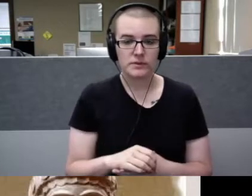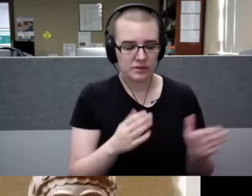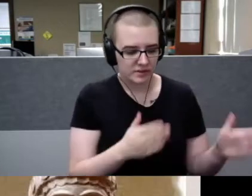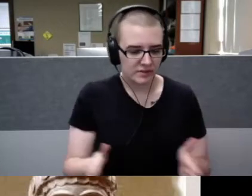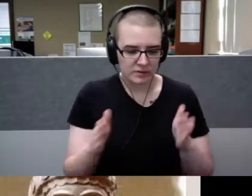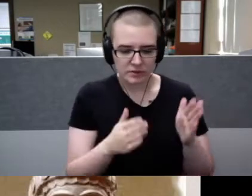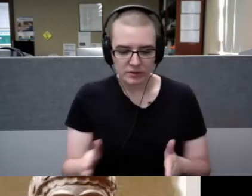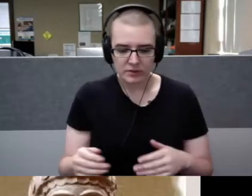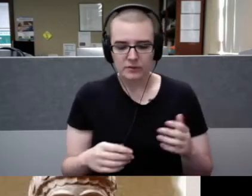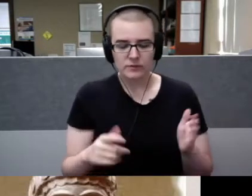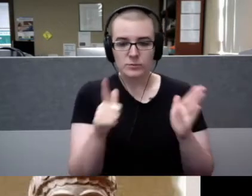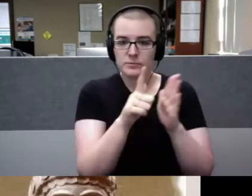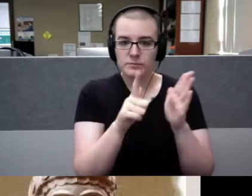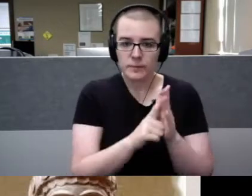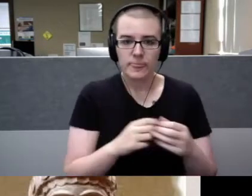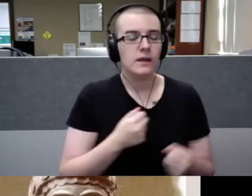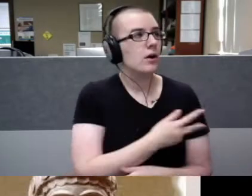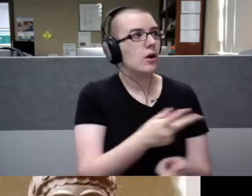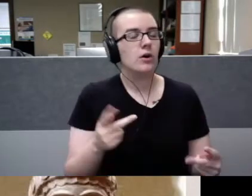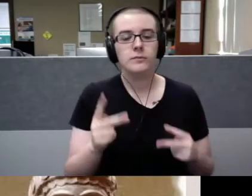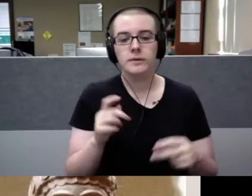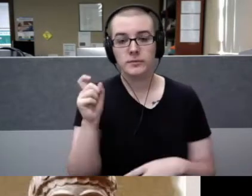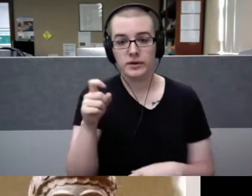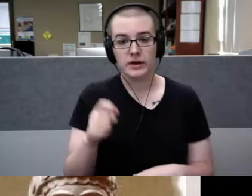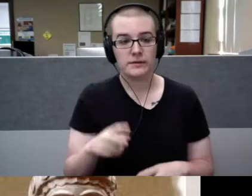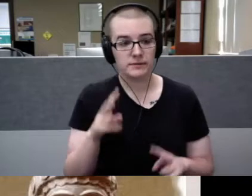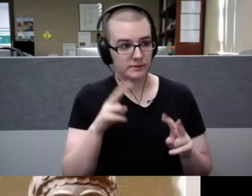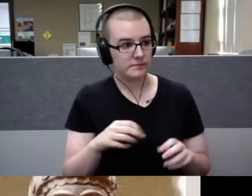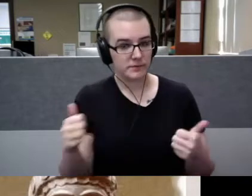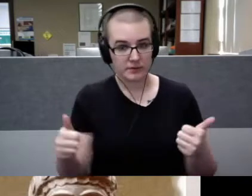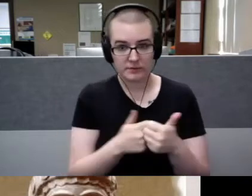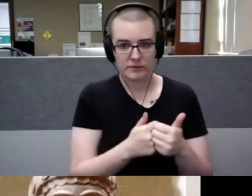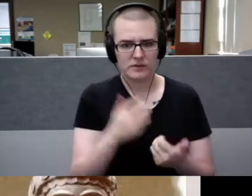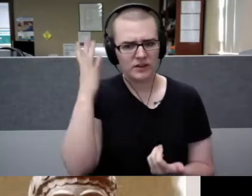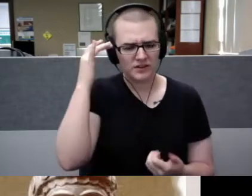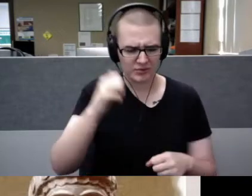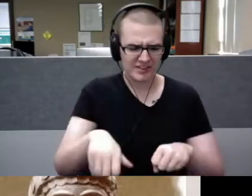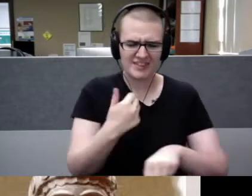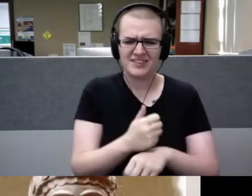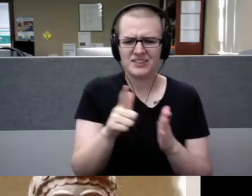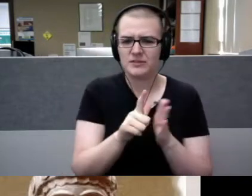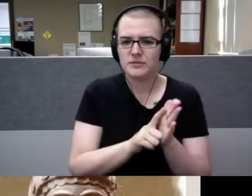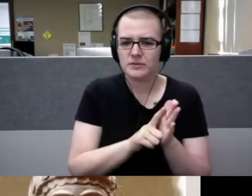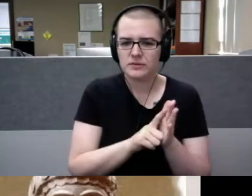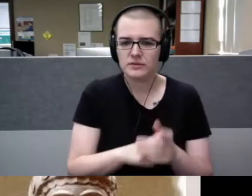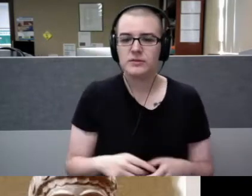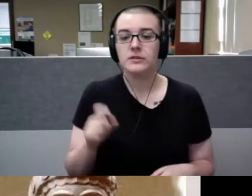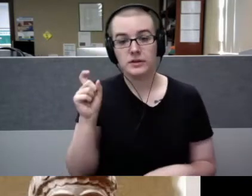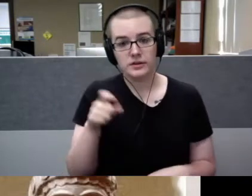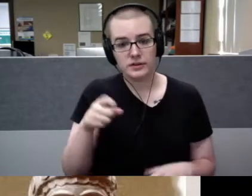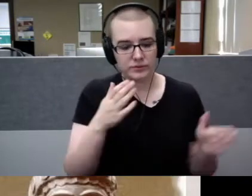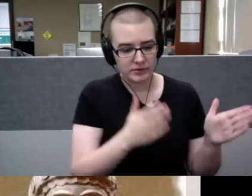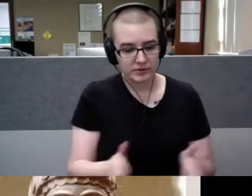Now, why would you even create laws? The answer would be to create order and unity. You